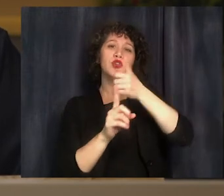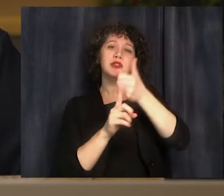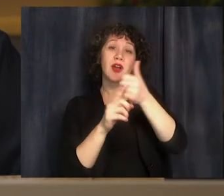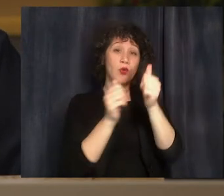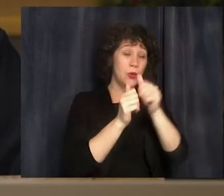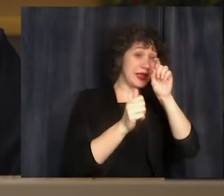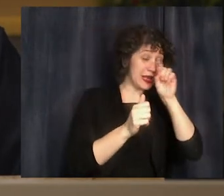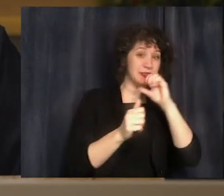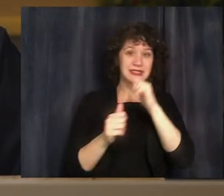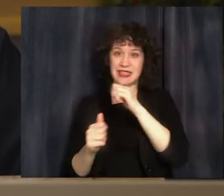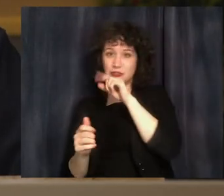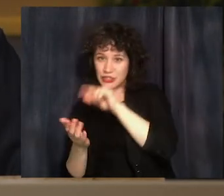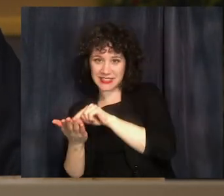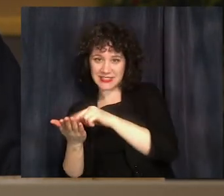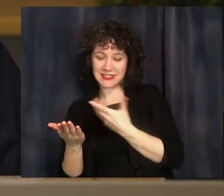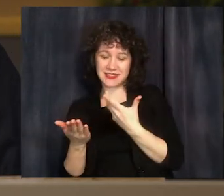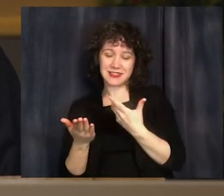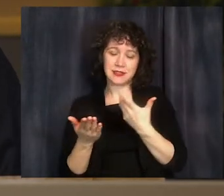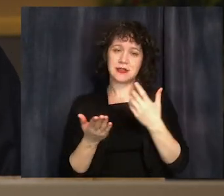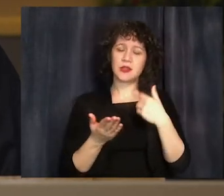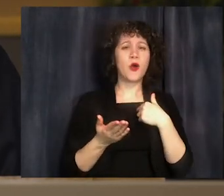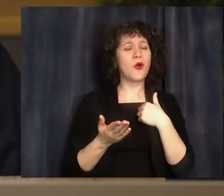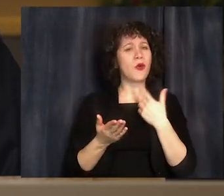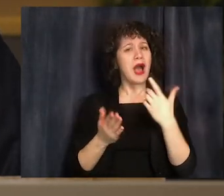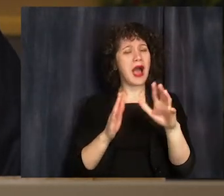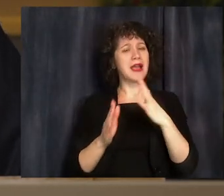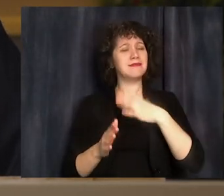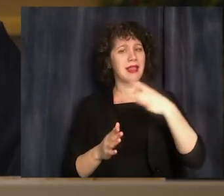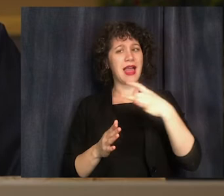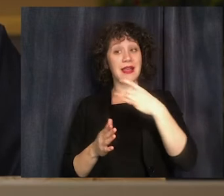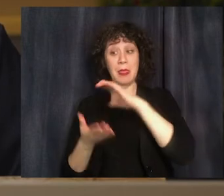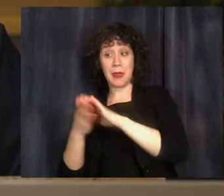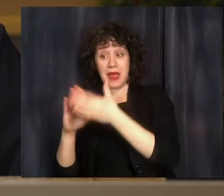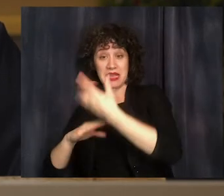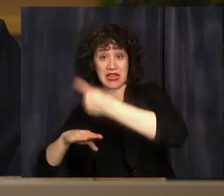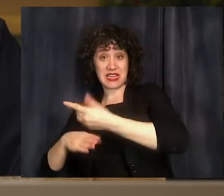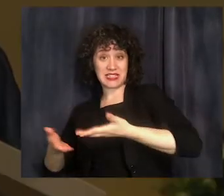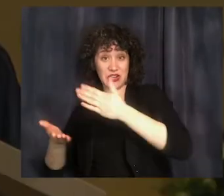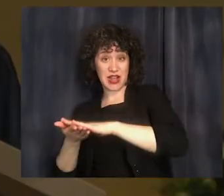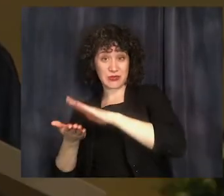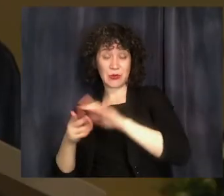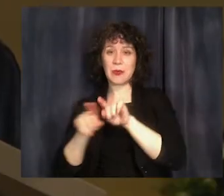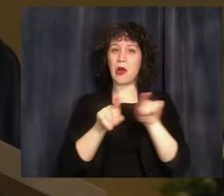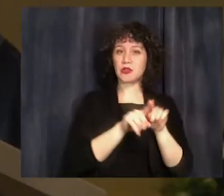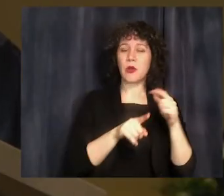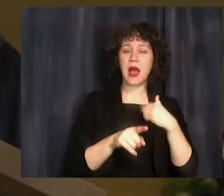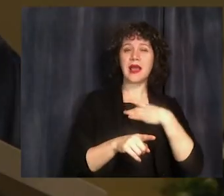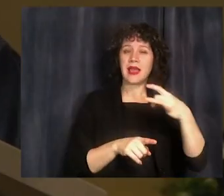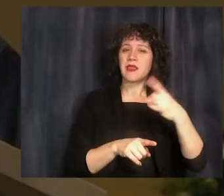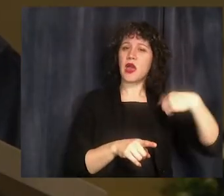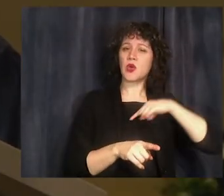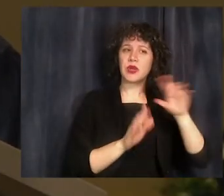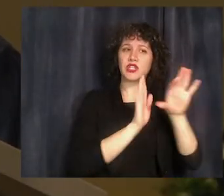the free pancake days, is that we all chose to be here. We chose to surround ourselves with eagles. We chose pathways, pro